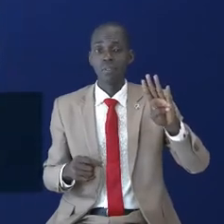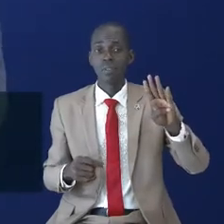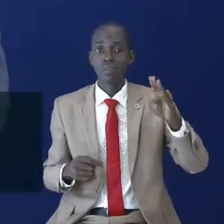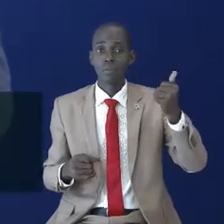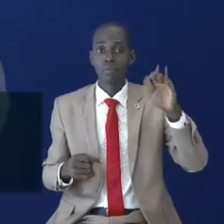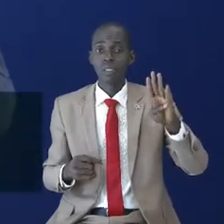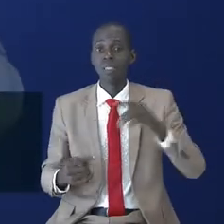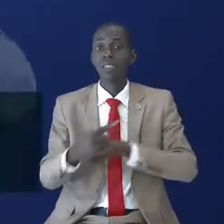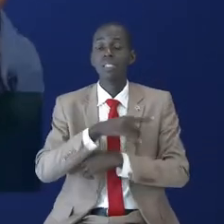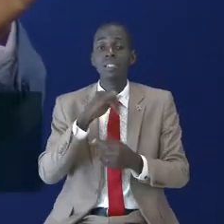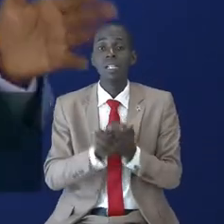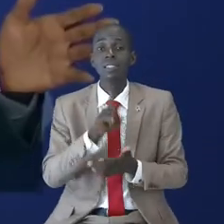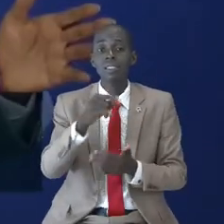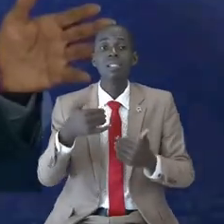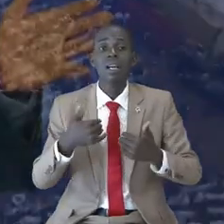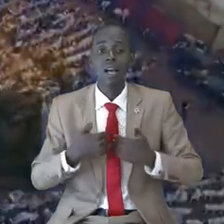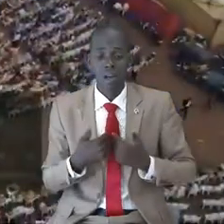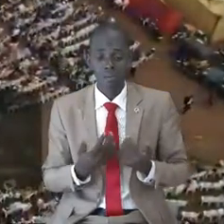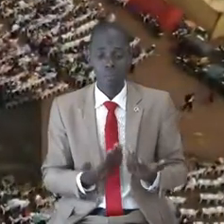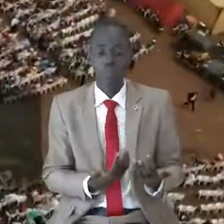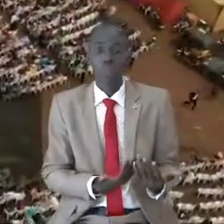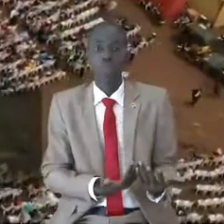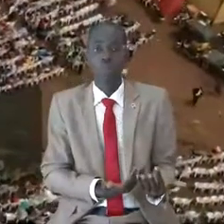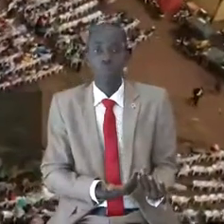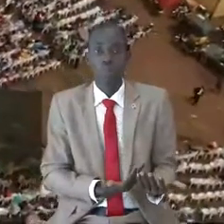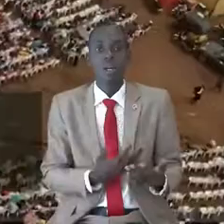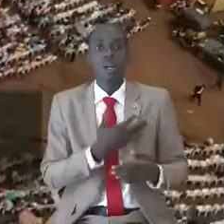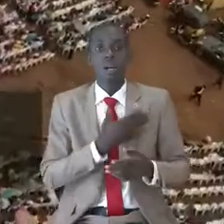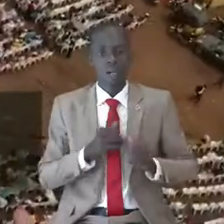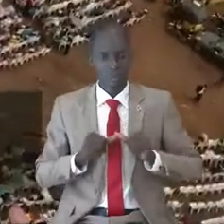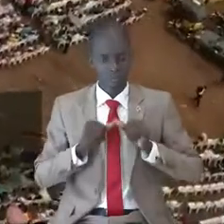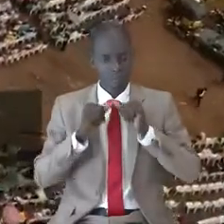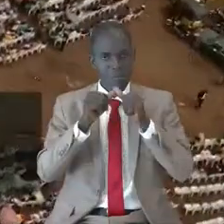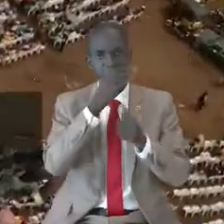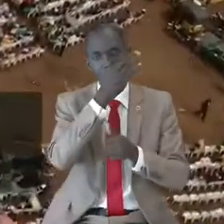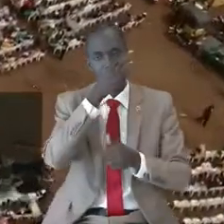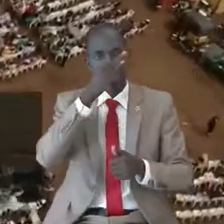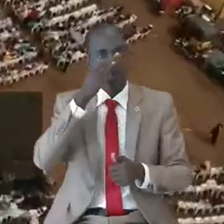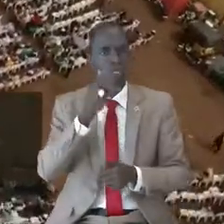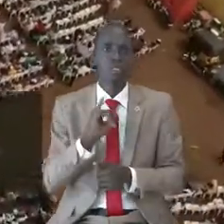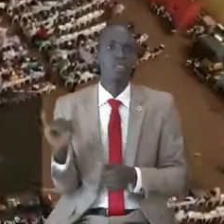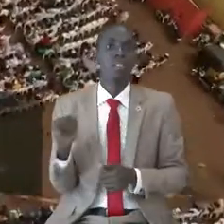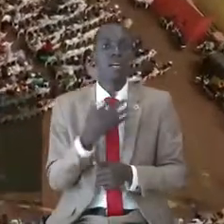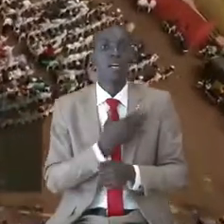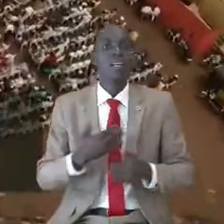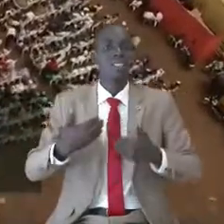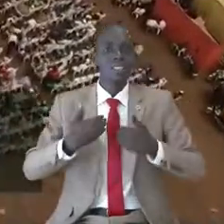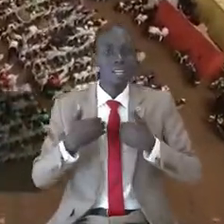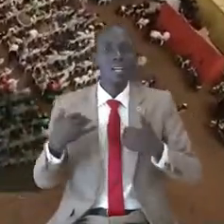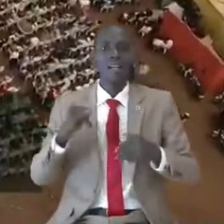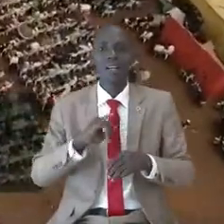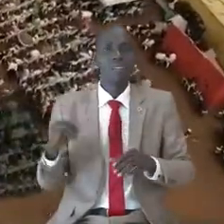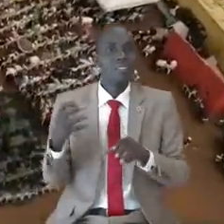that ye have tarried and continued fasting and have